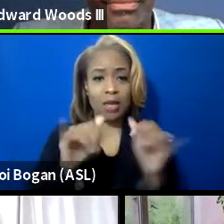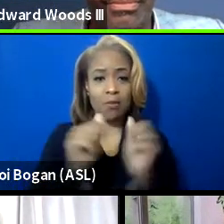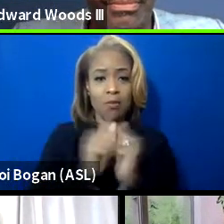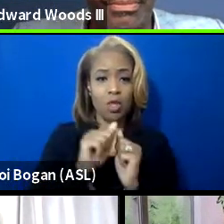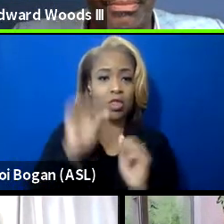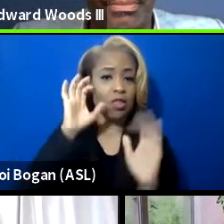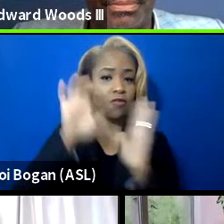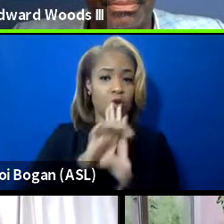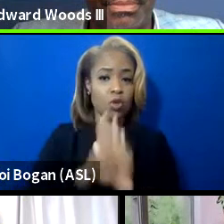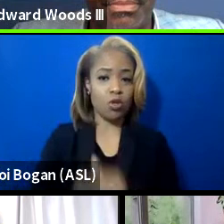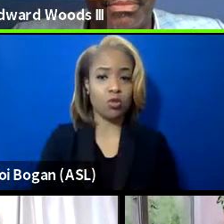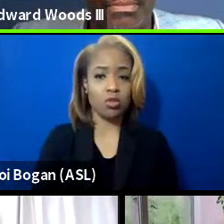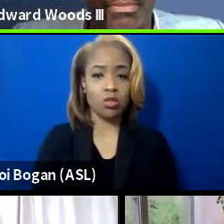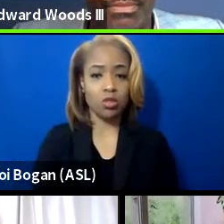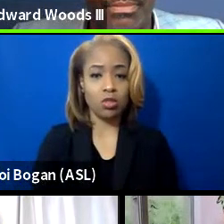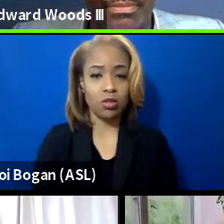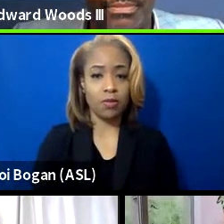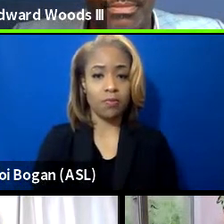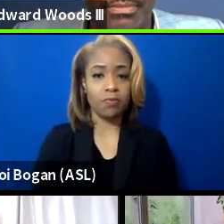photos.